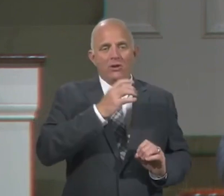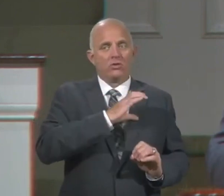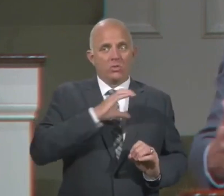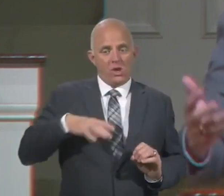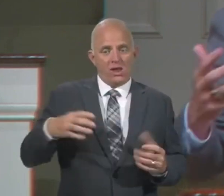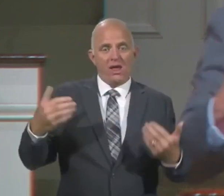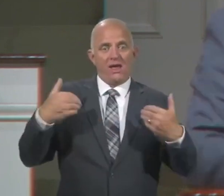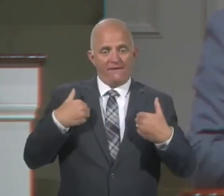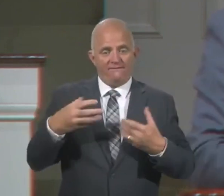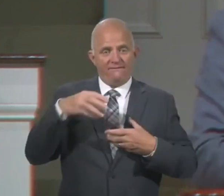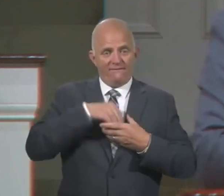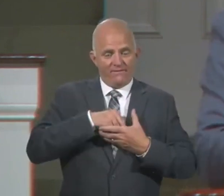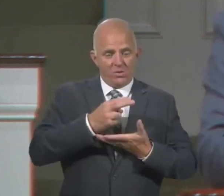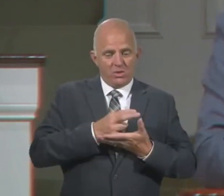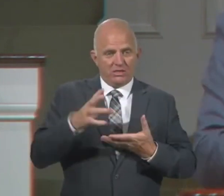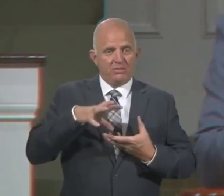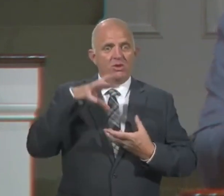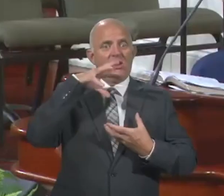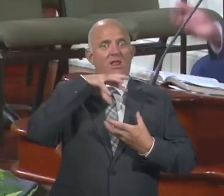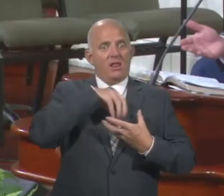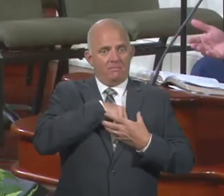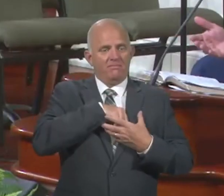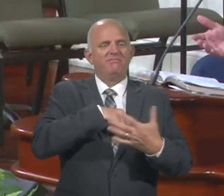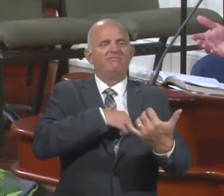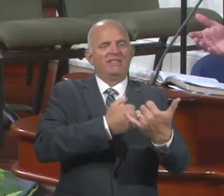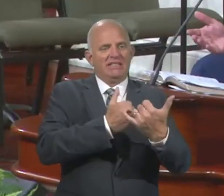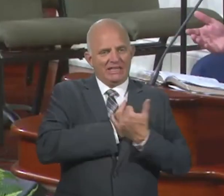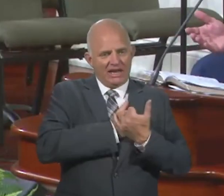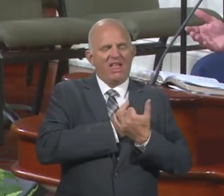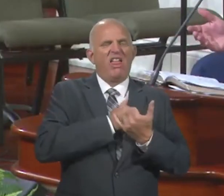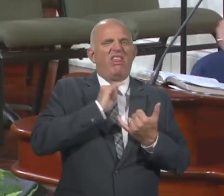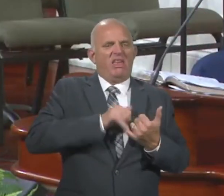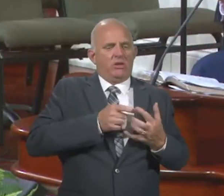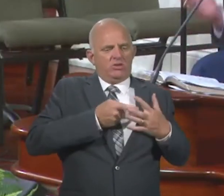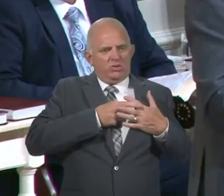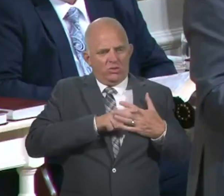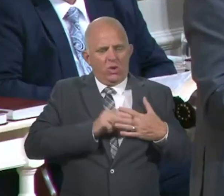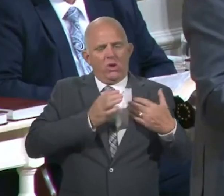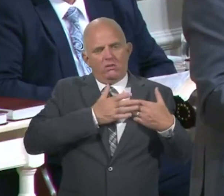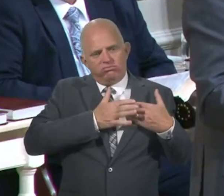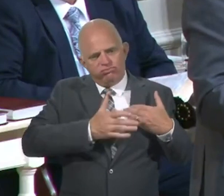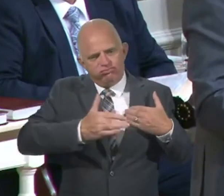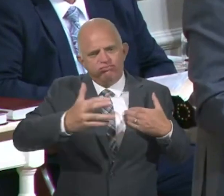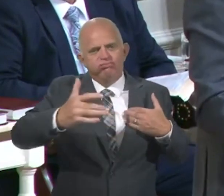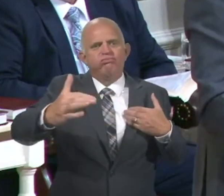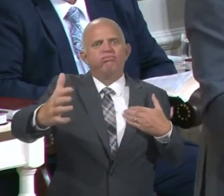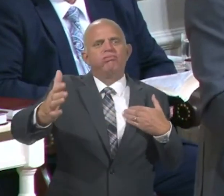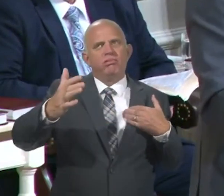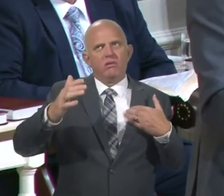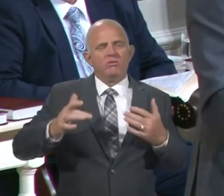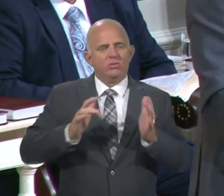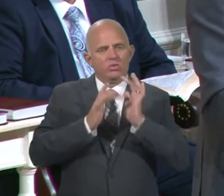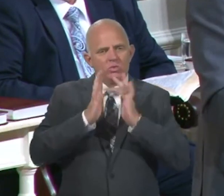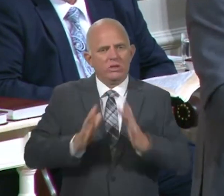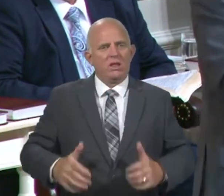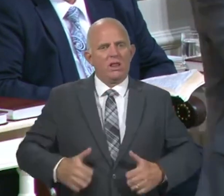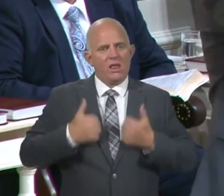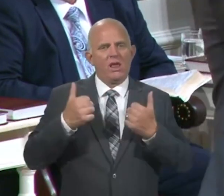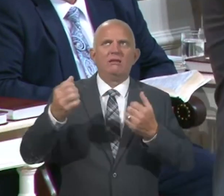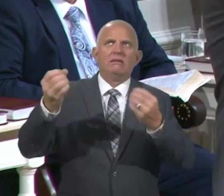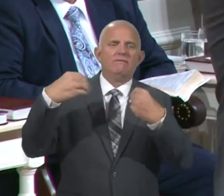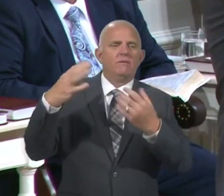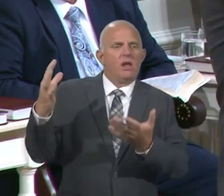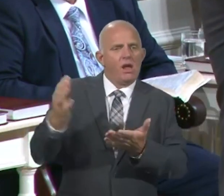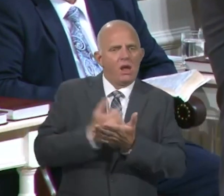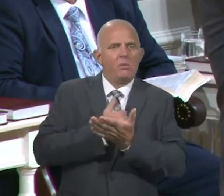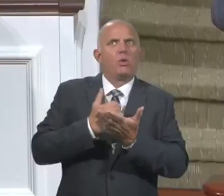hearts and the Holy Spirit came to our life, that began a journey of the Christian life, and also an opportunity to pray to